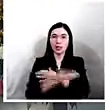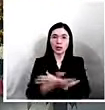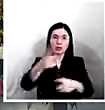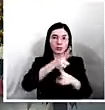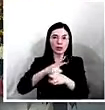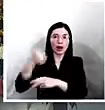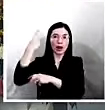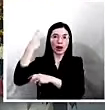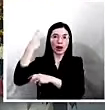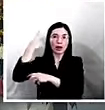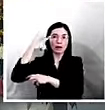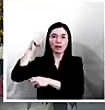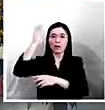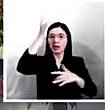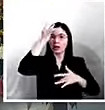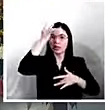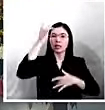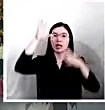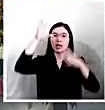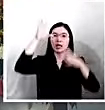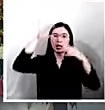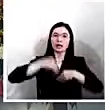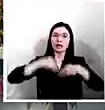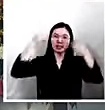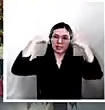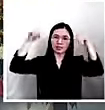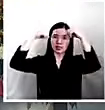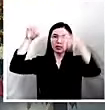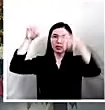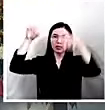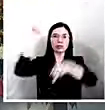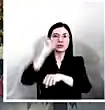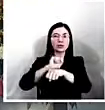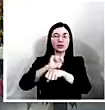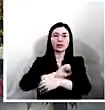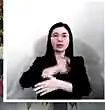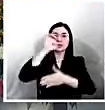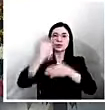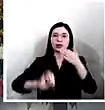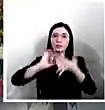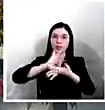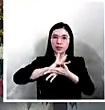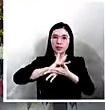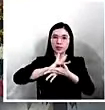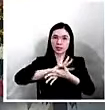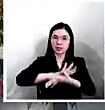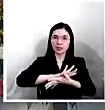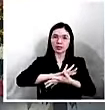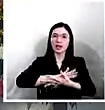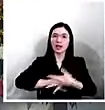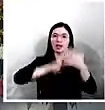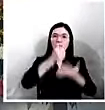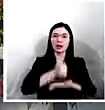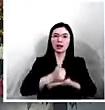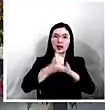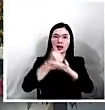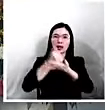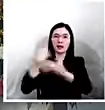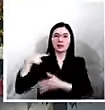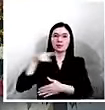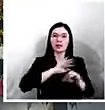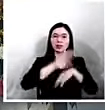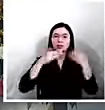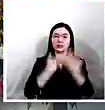them, grant success to those working to eradicate this curse. Help us all to persevere